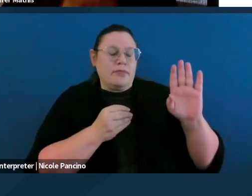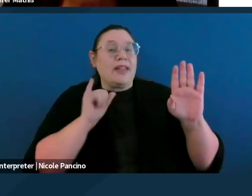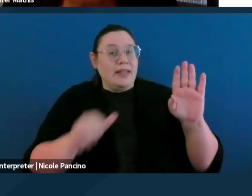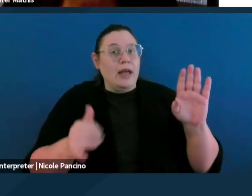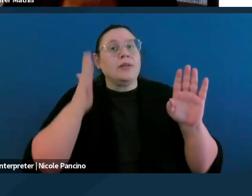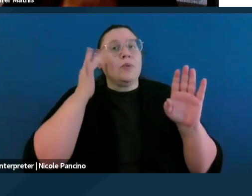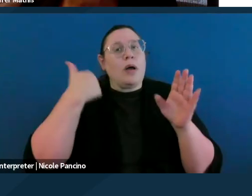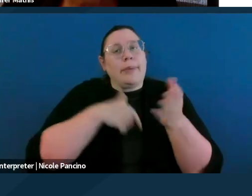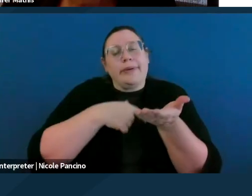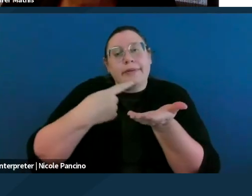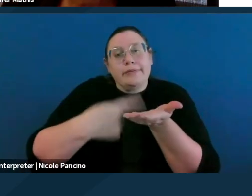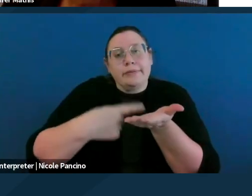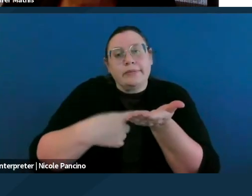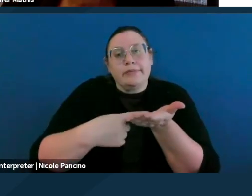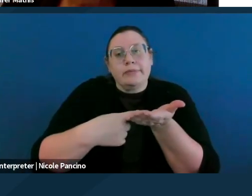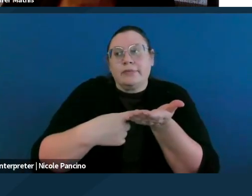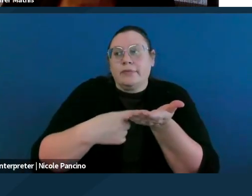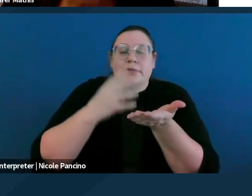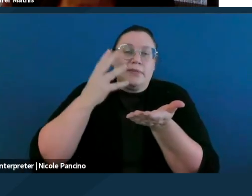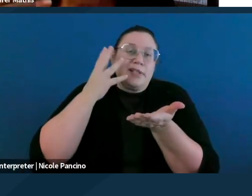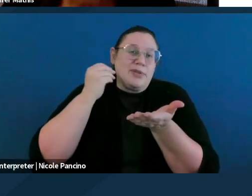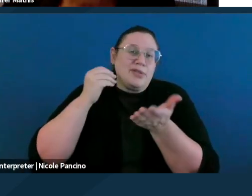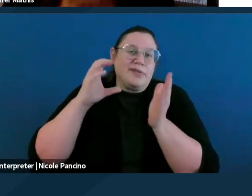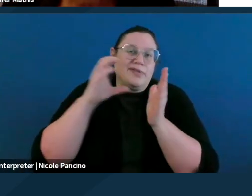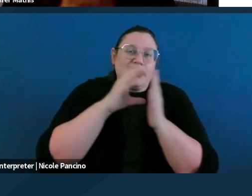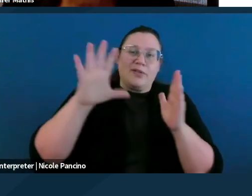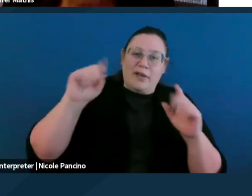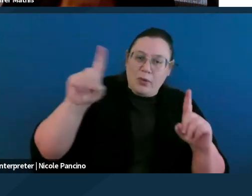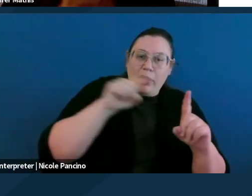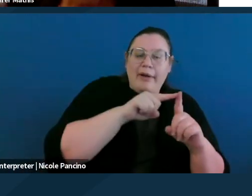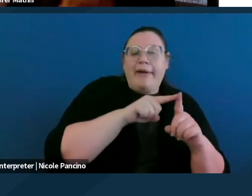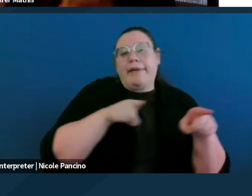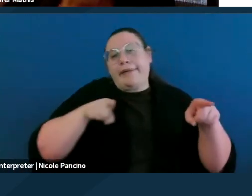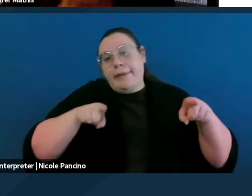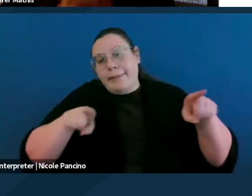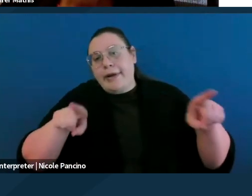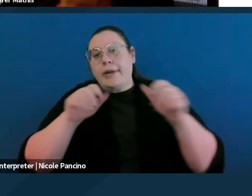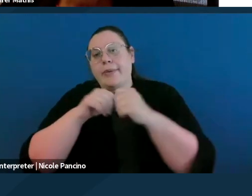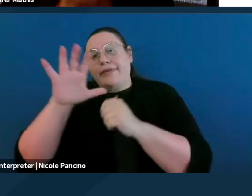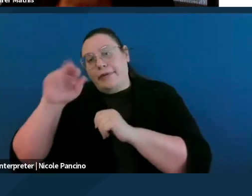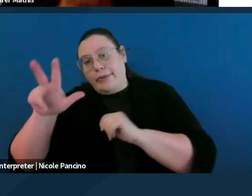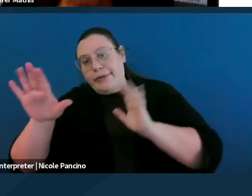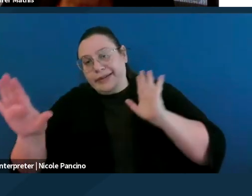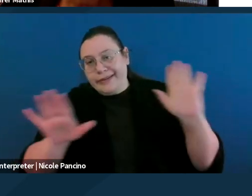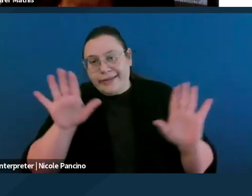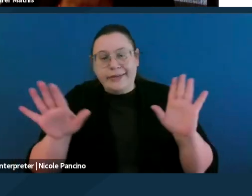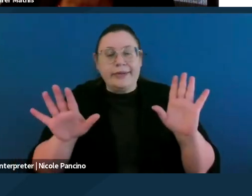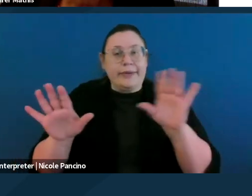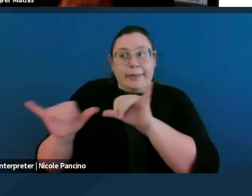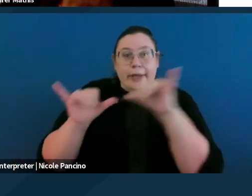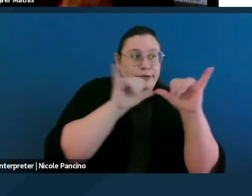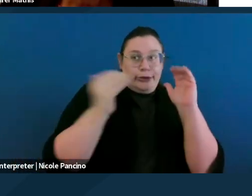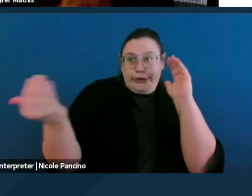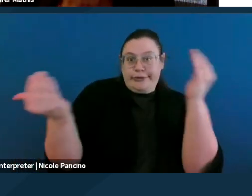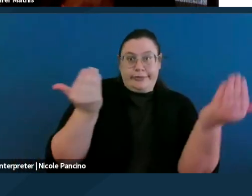talked about the experience with Section 501 and the parallel um, benchmarks that are